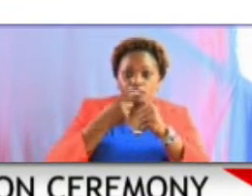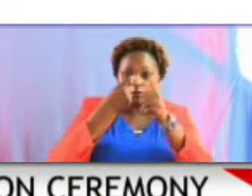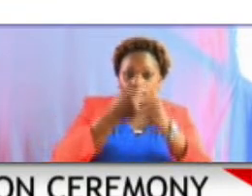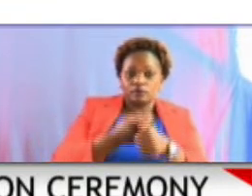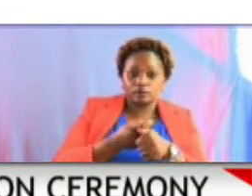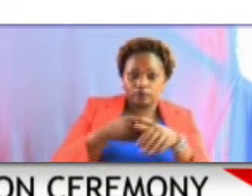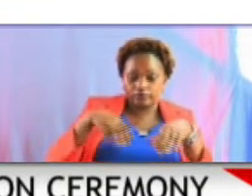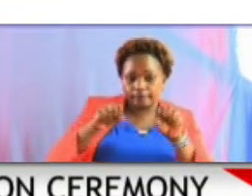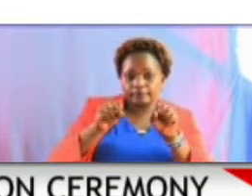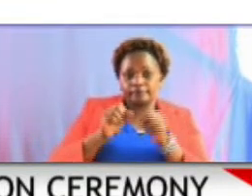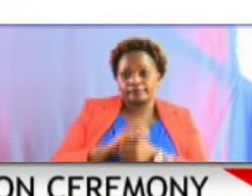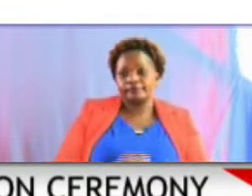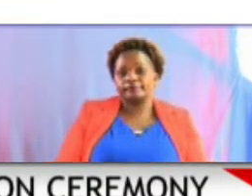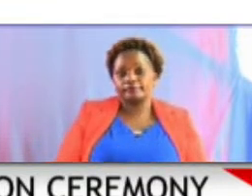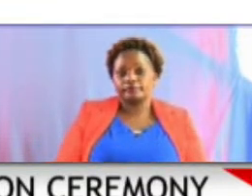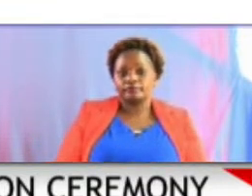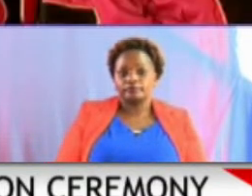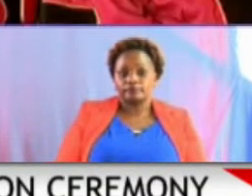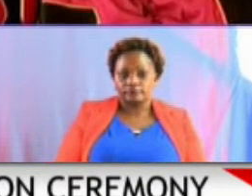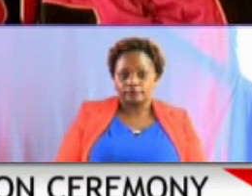the diplomas.